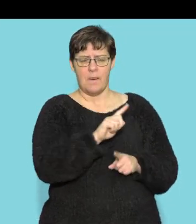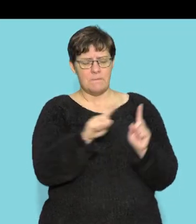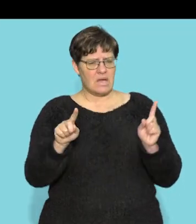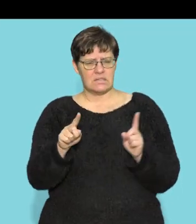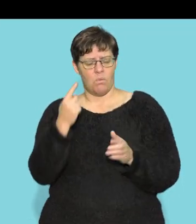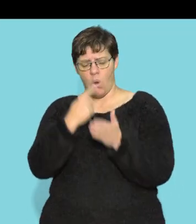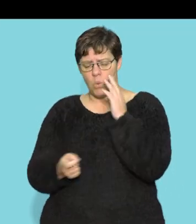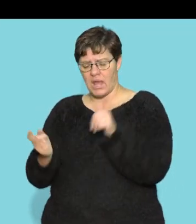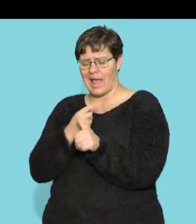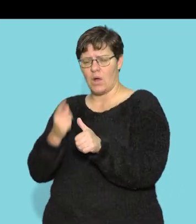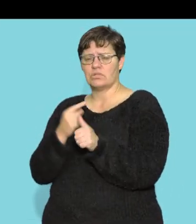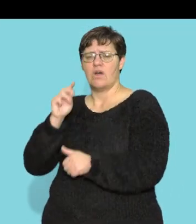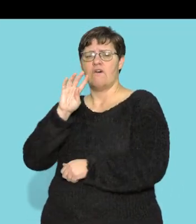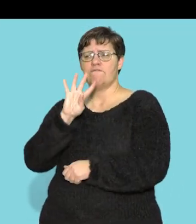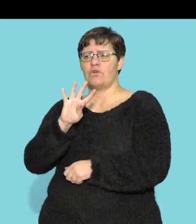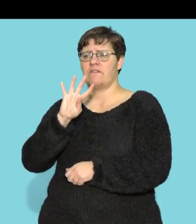only have